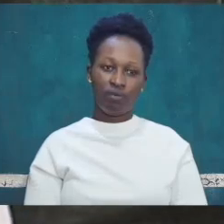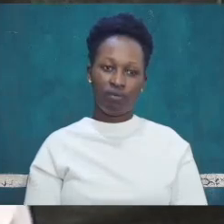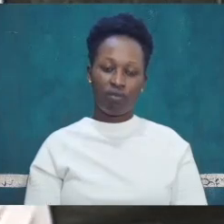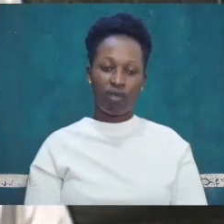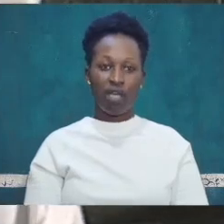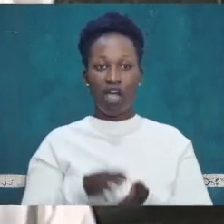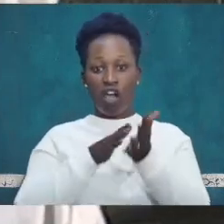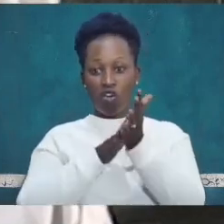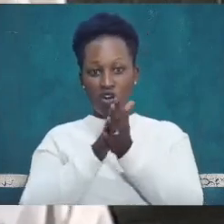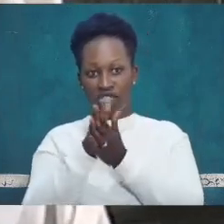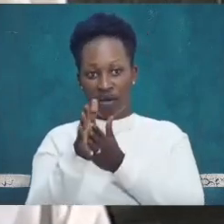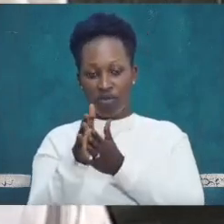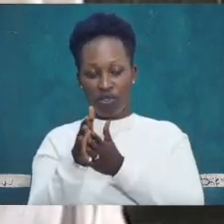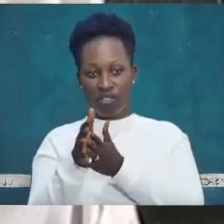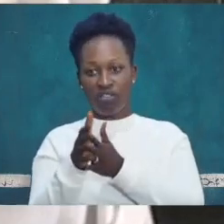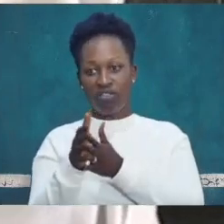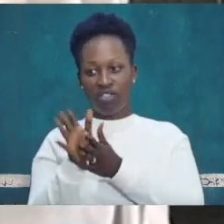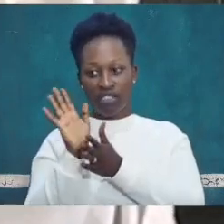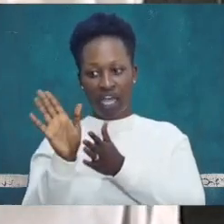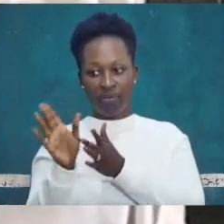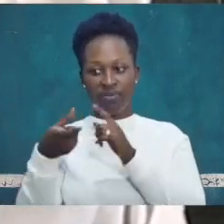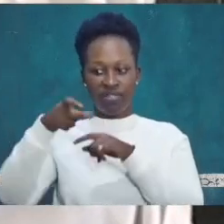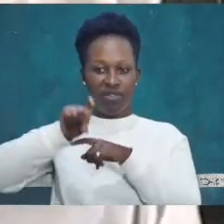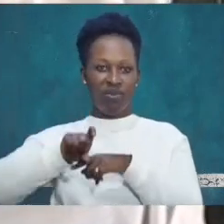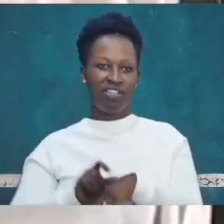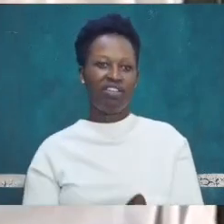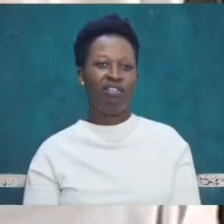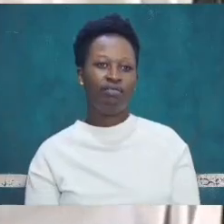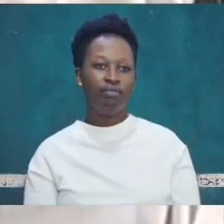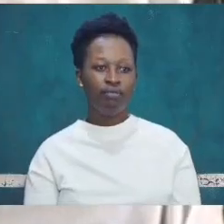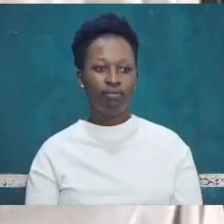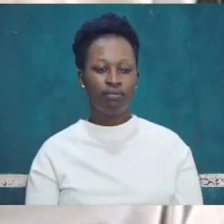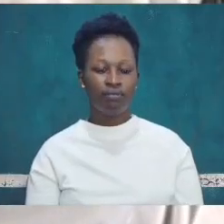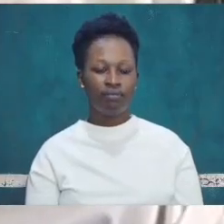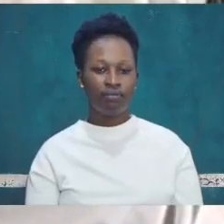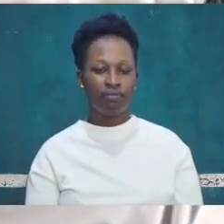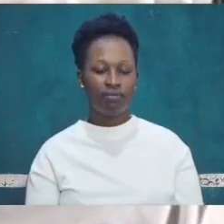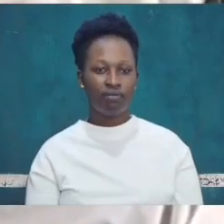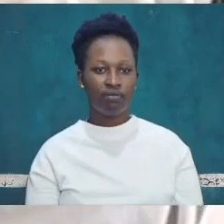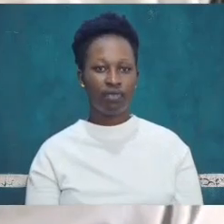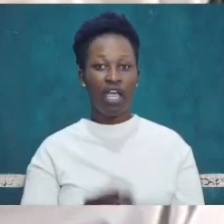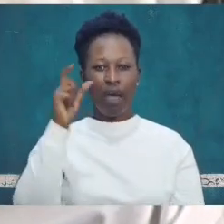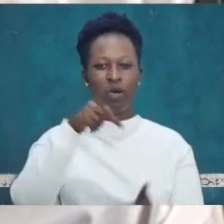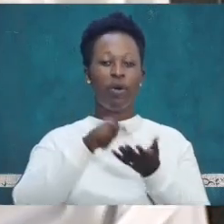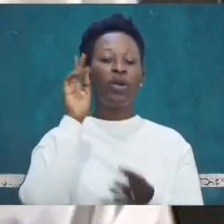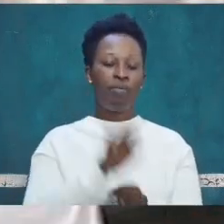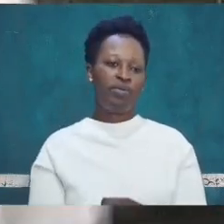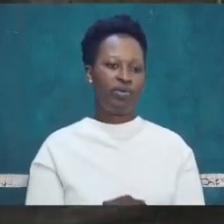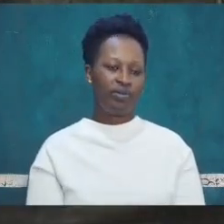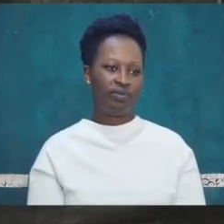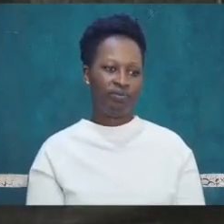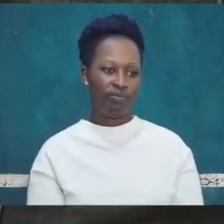the consumption or their consumption increases. Their consumption, people will buy more.